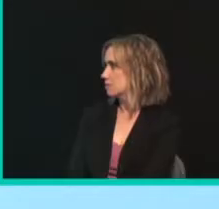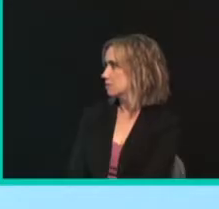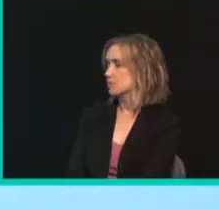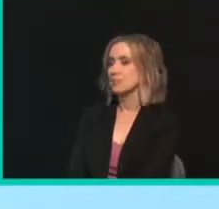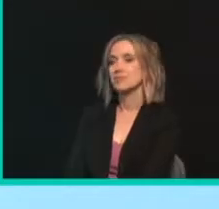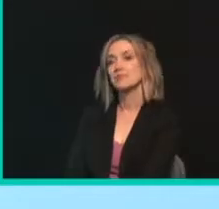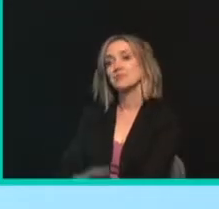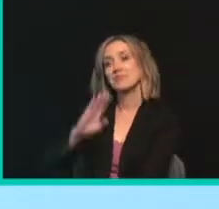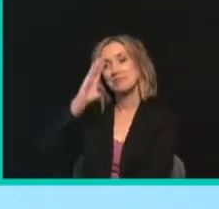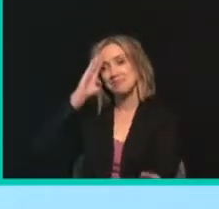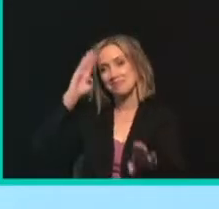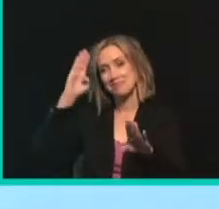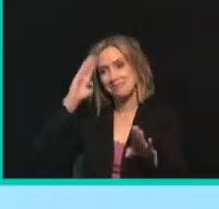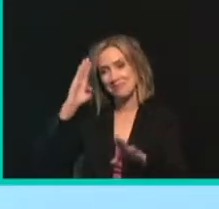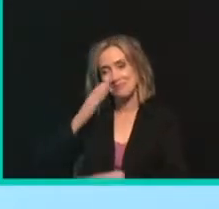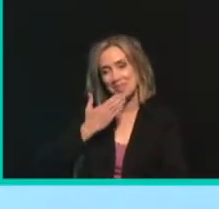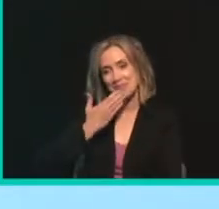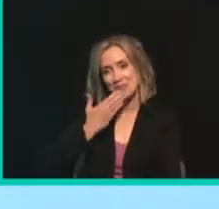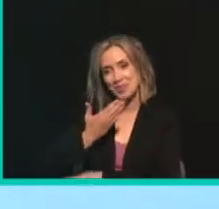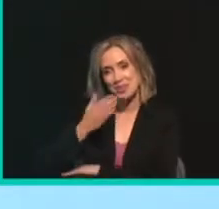Good afternoon, everyone.